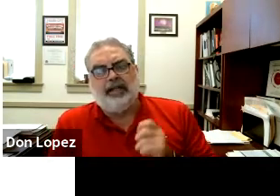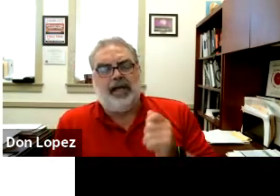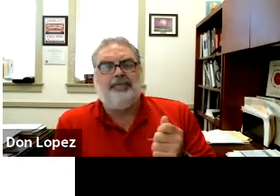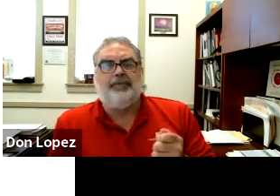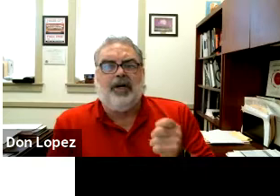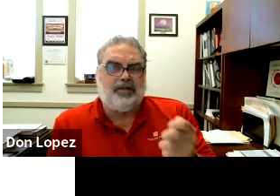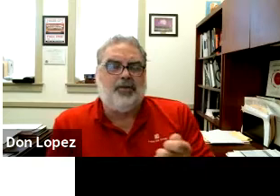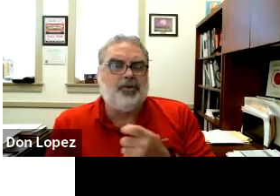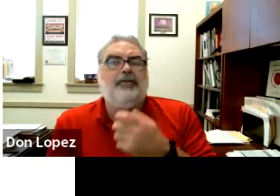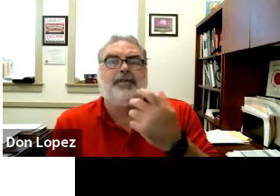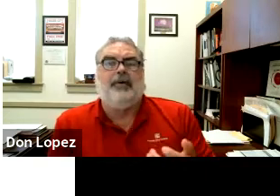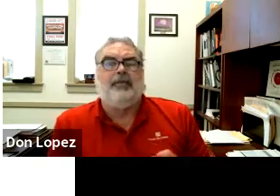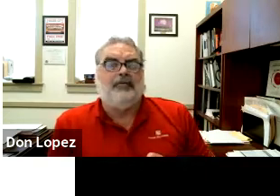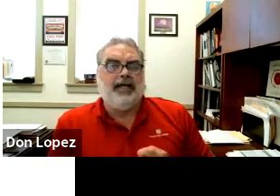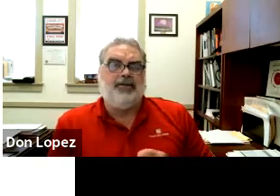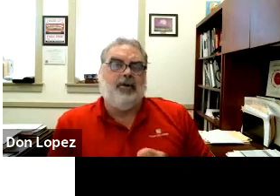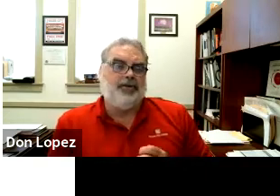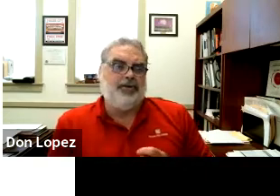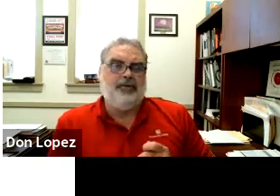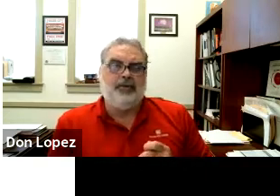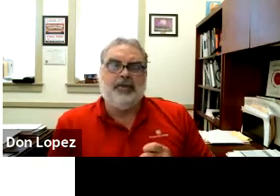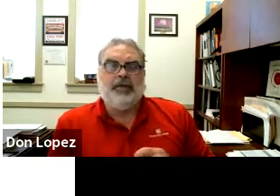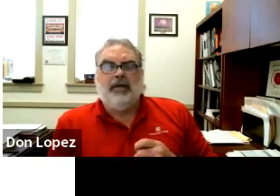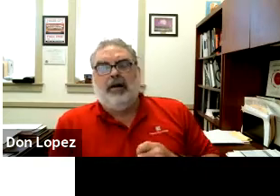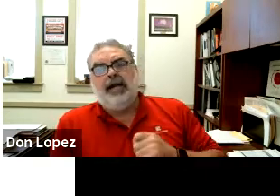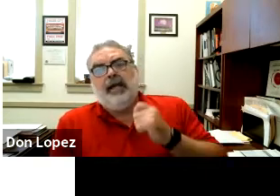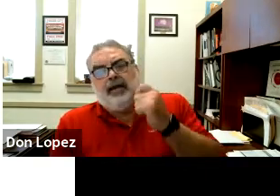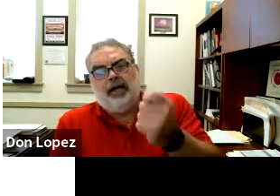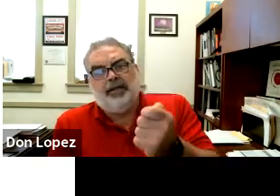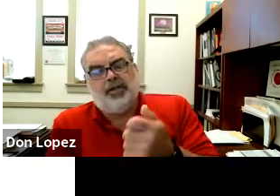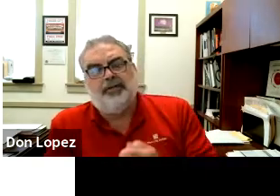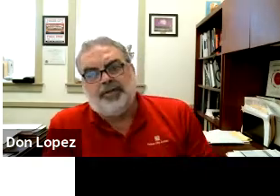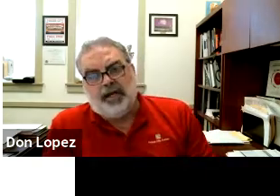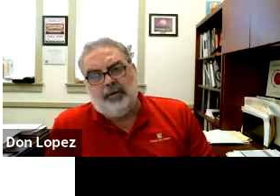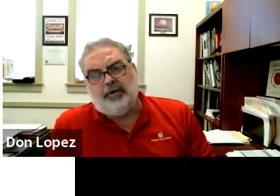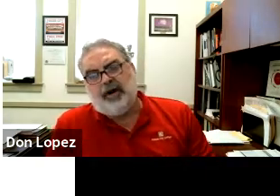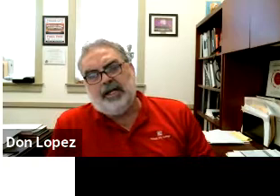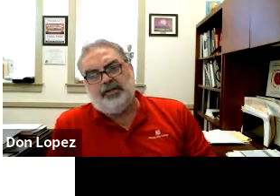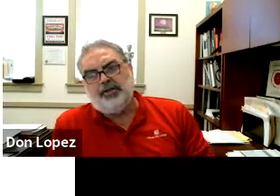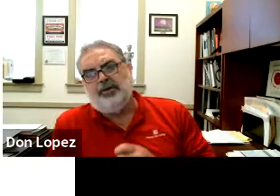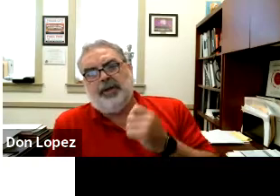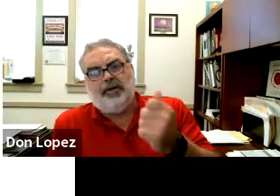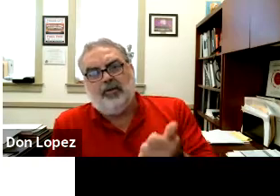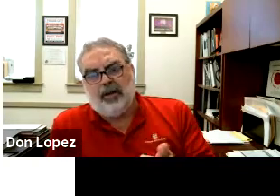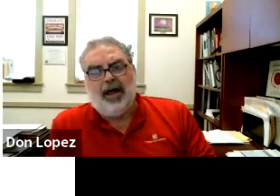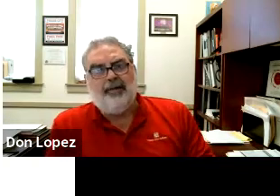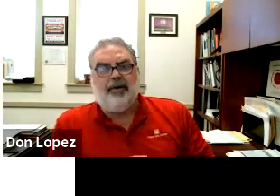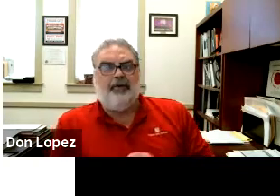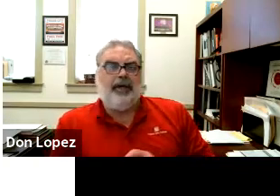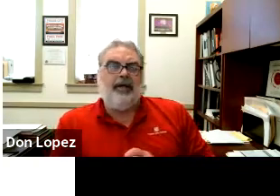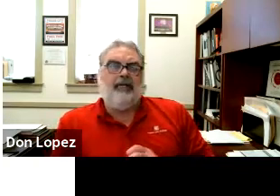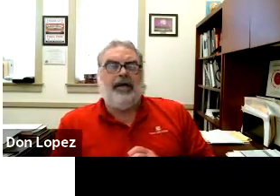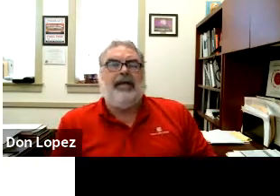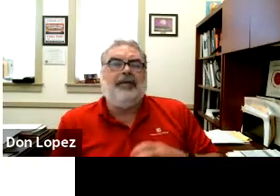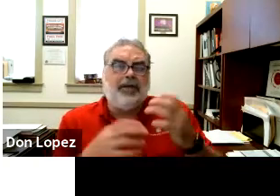and the types of customer service that we provide to our students, right? The services that we provide in tutoring or